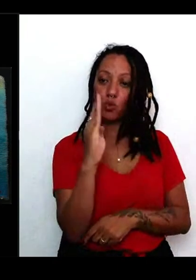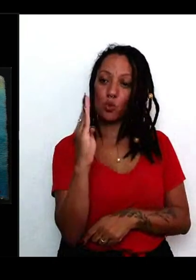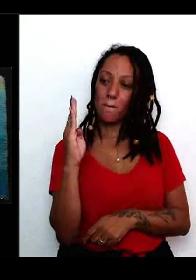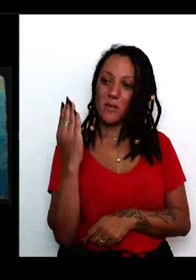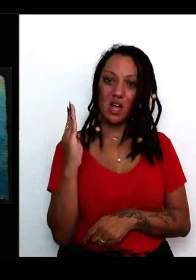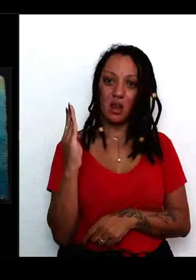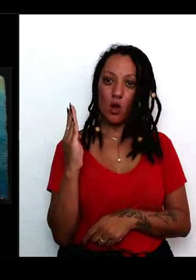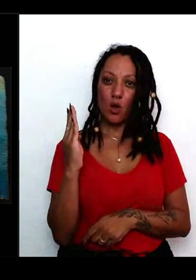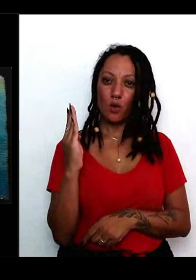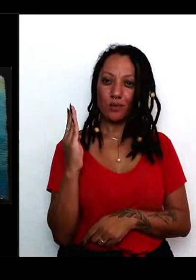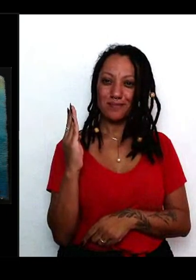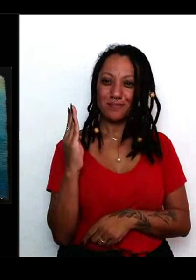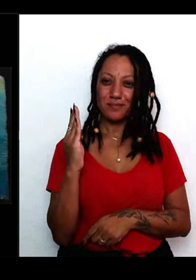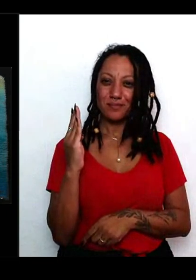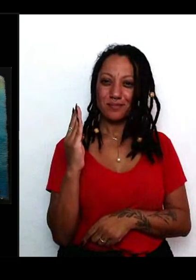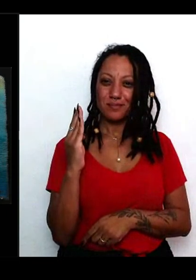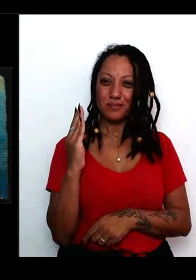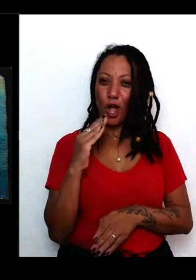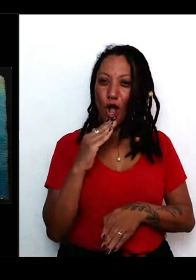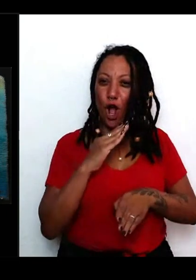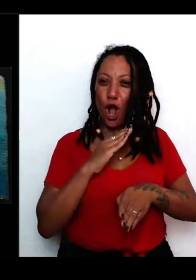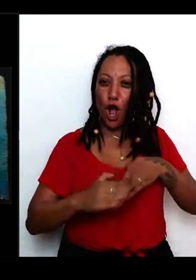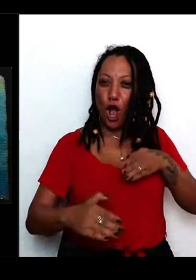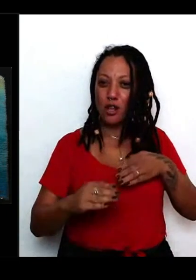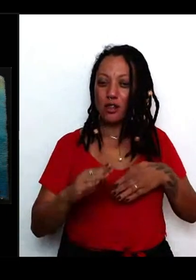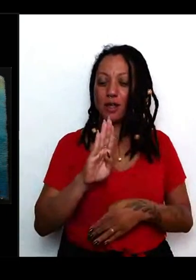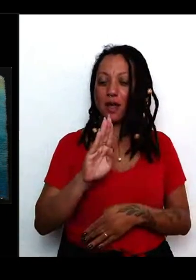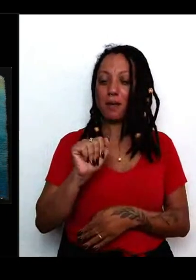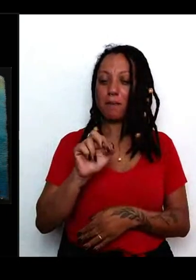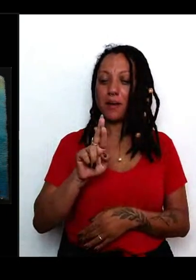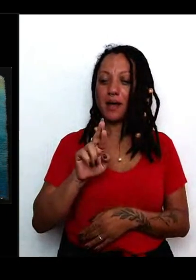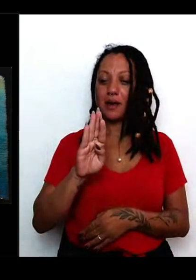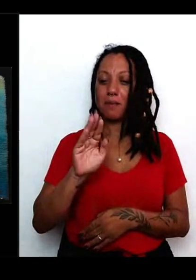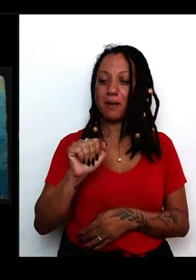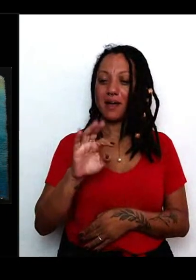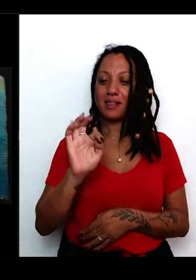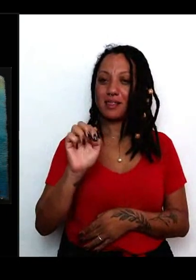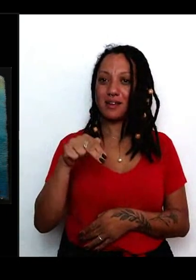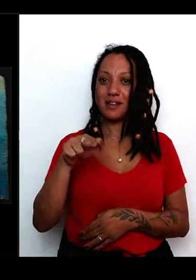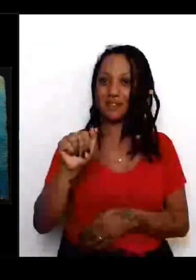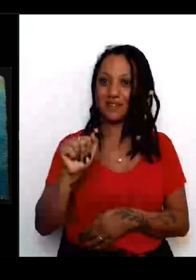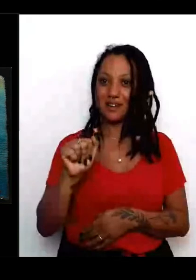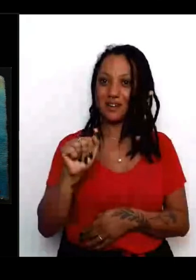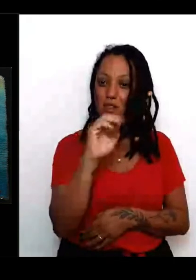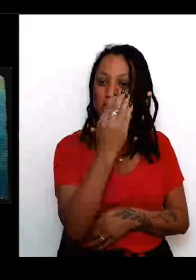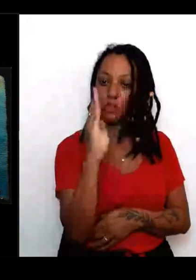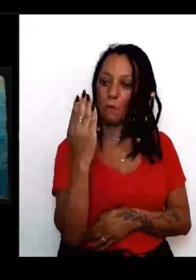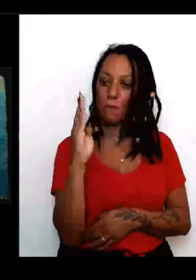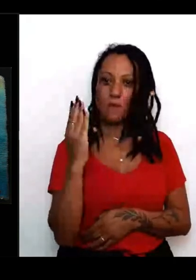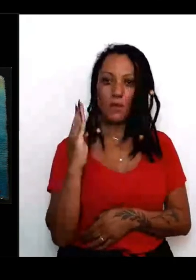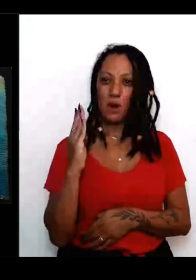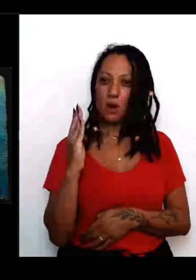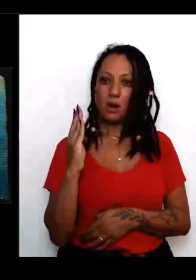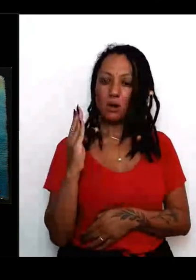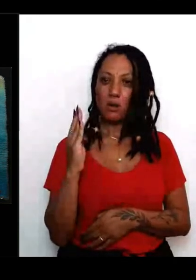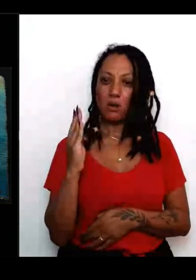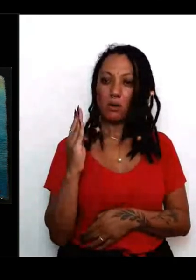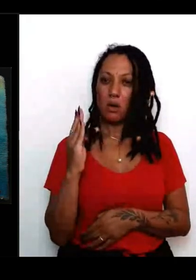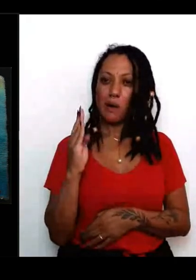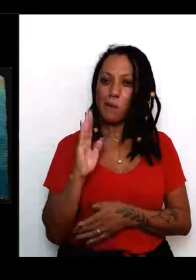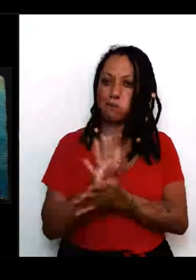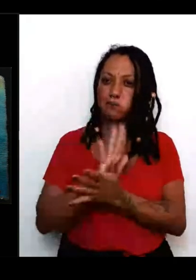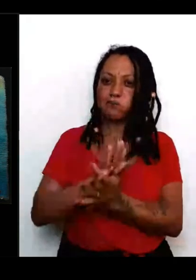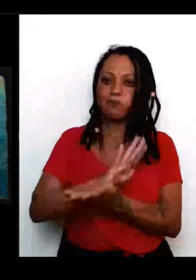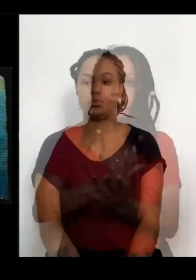that is the hardest to comprehend and to change